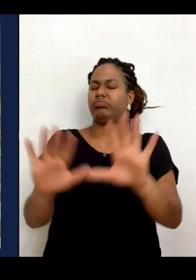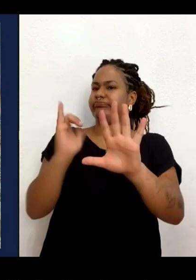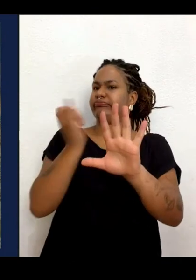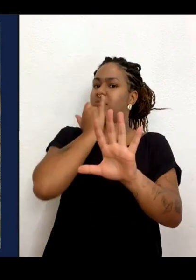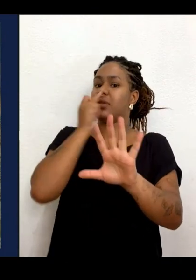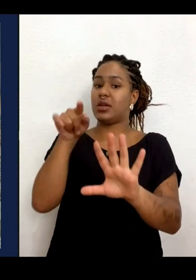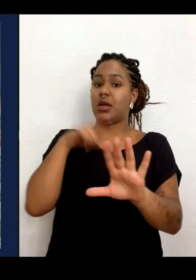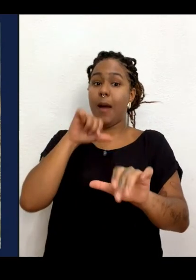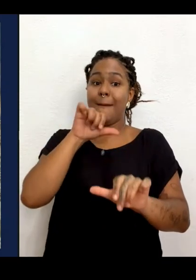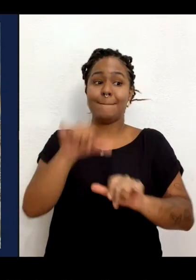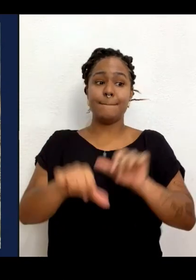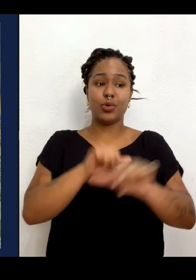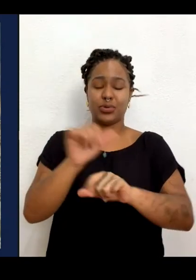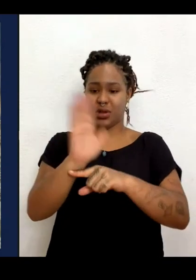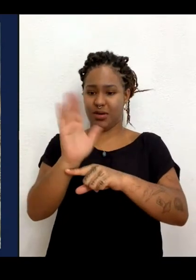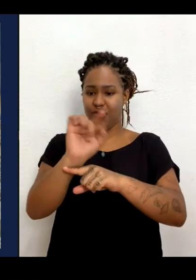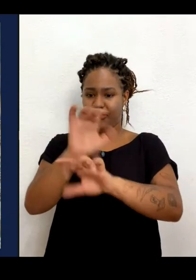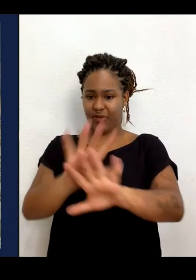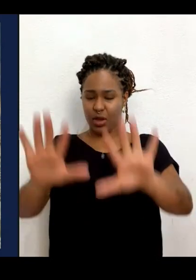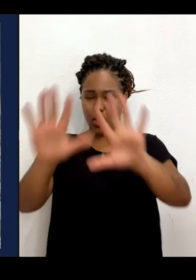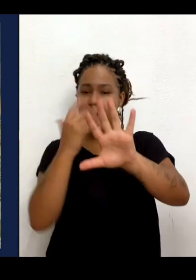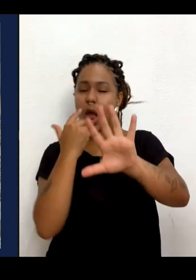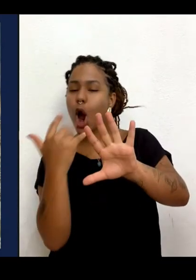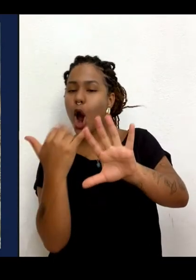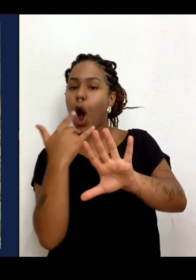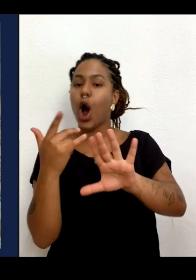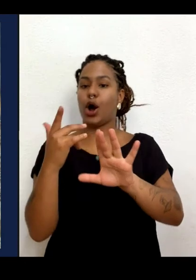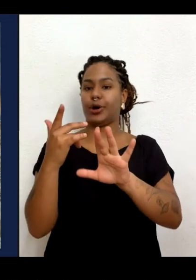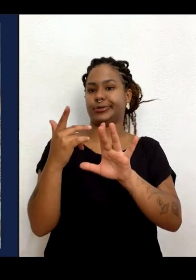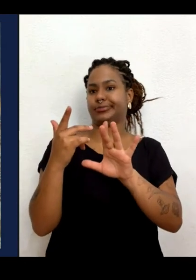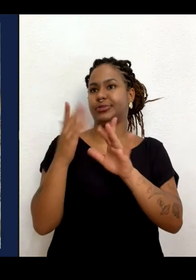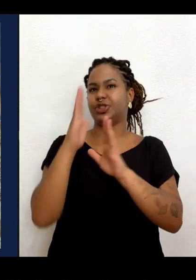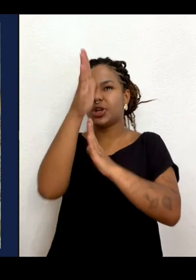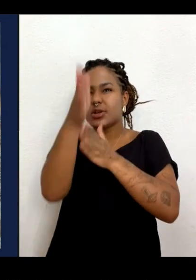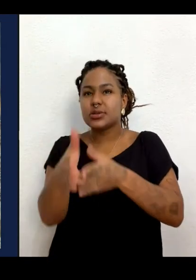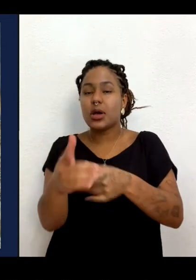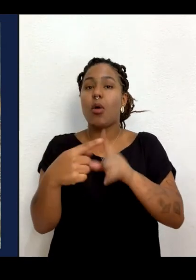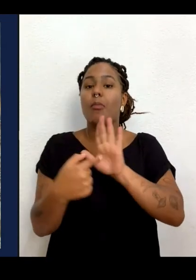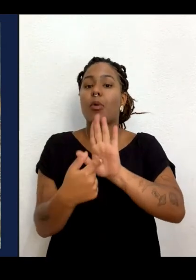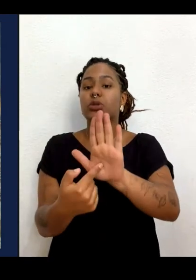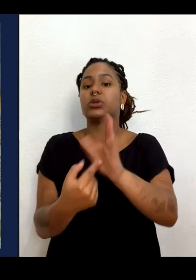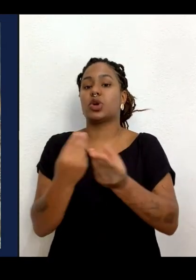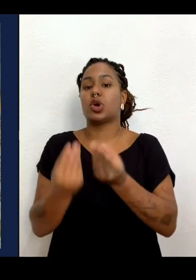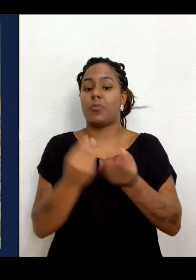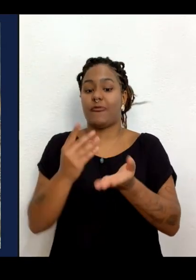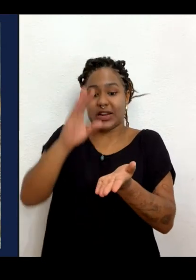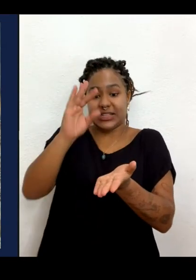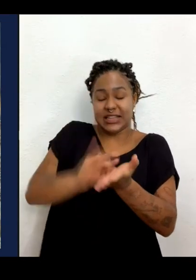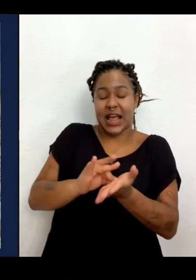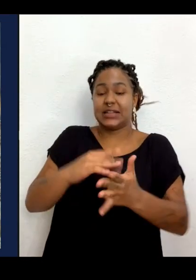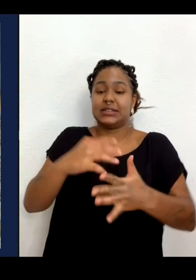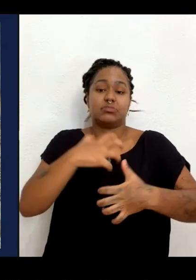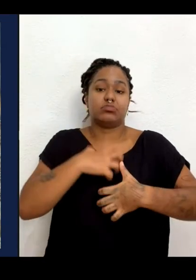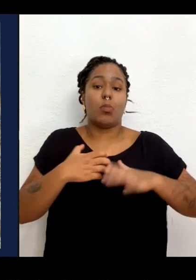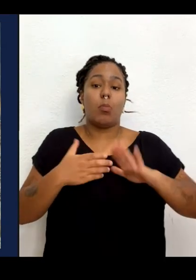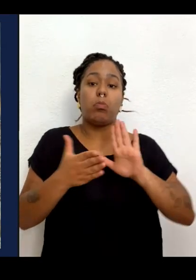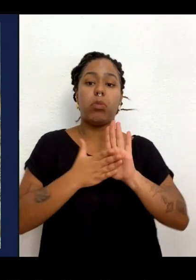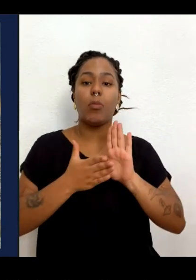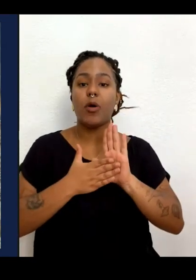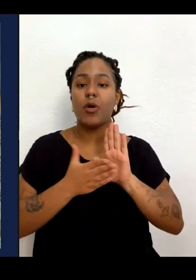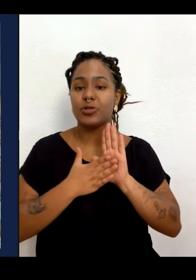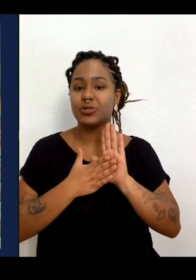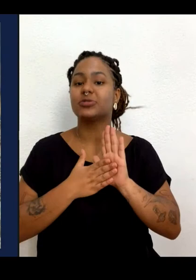that concerns both the punctum and the whole picture what began like a sunrise